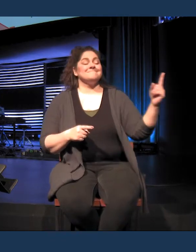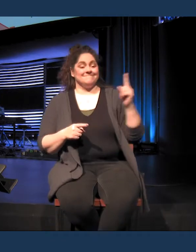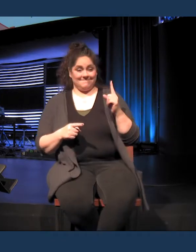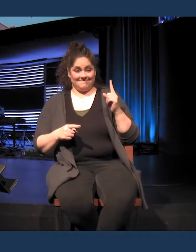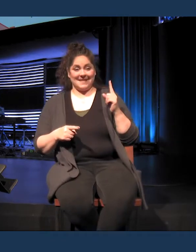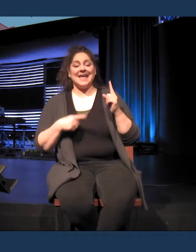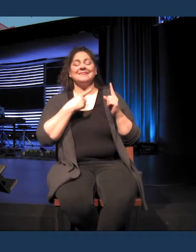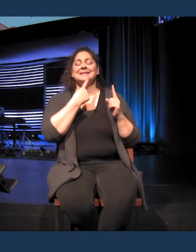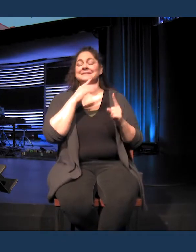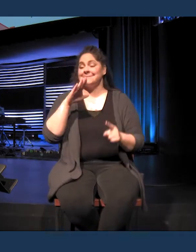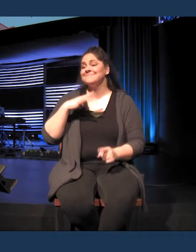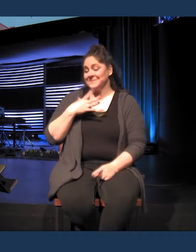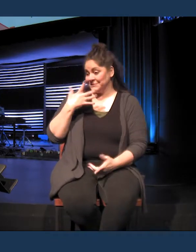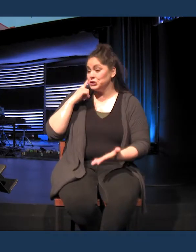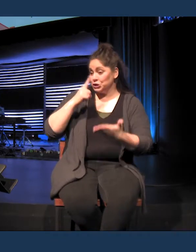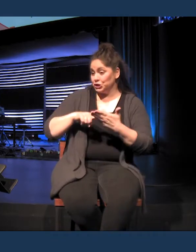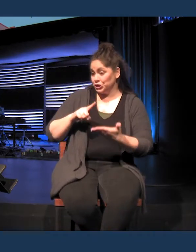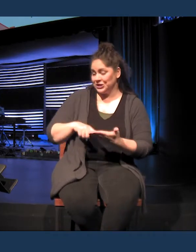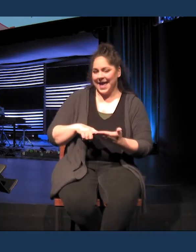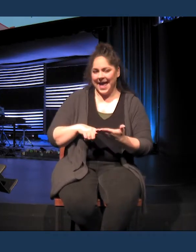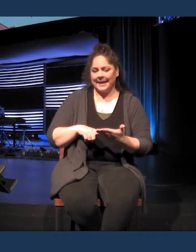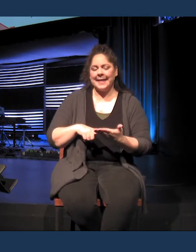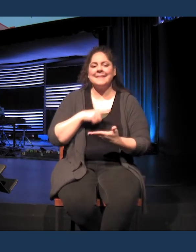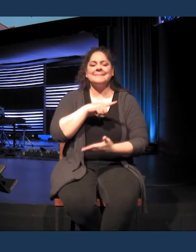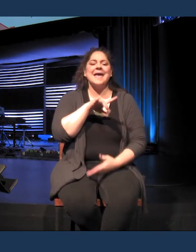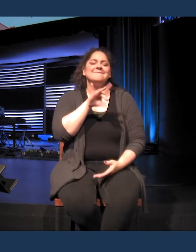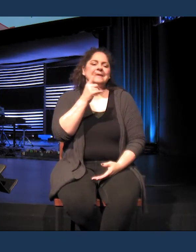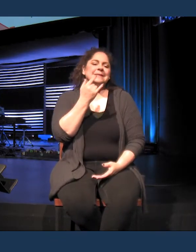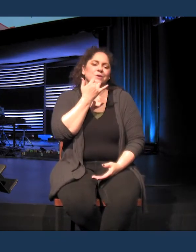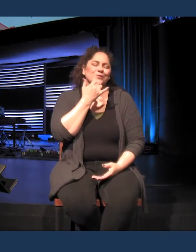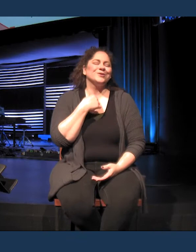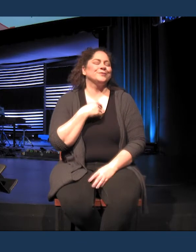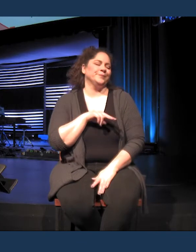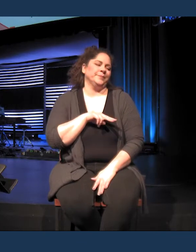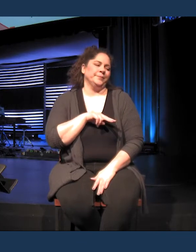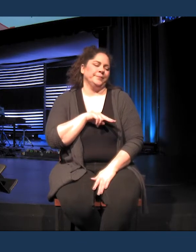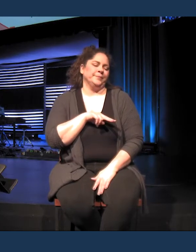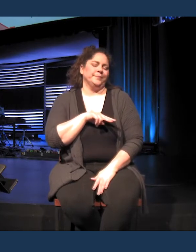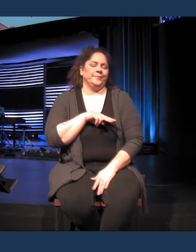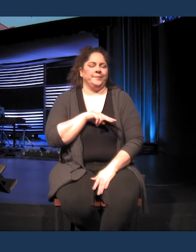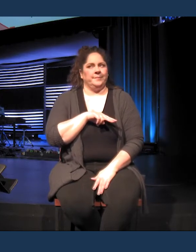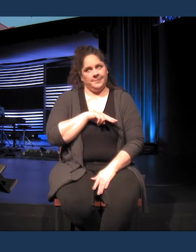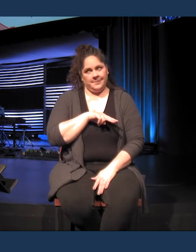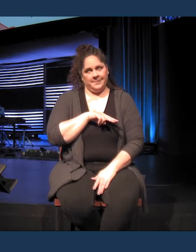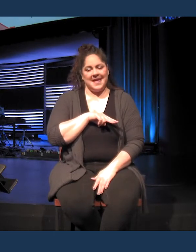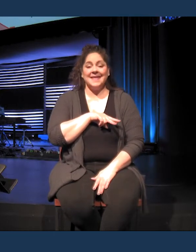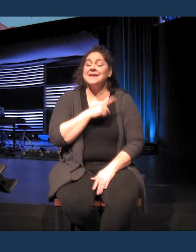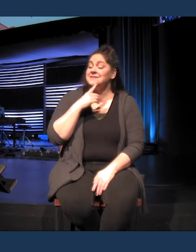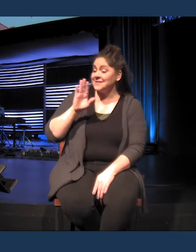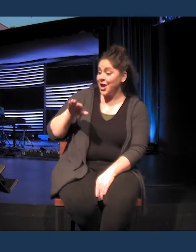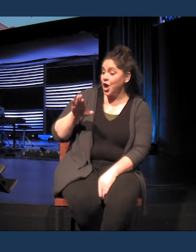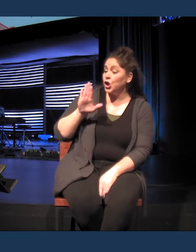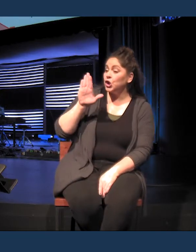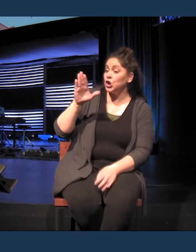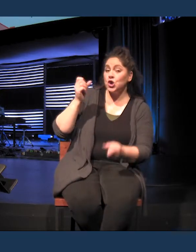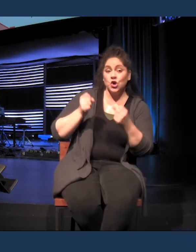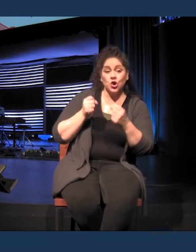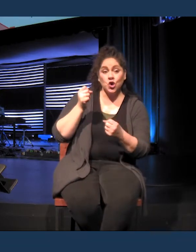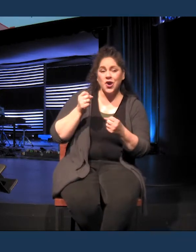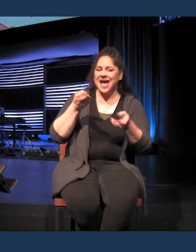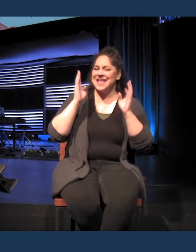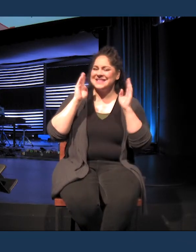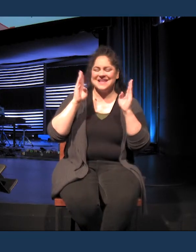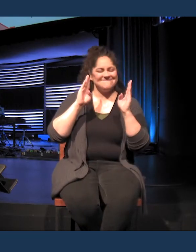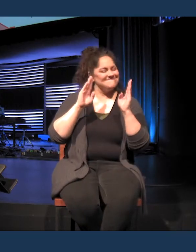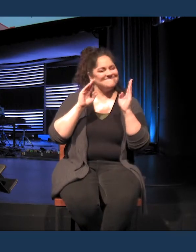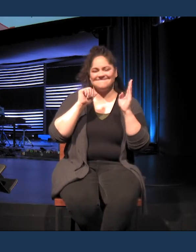quick courtesy check and they found something wrong. I'm a little bit cynical about this. So they said, your car is out of